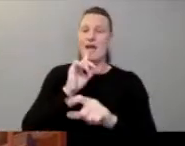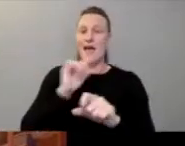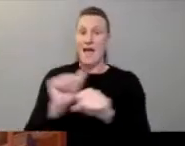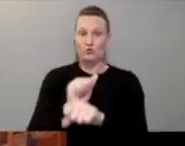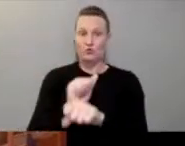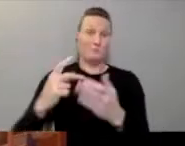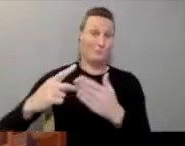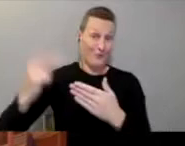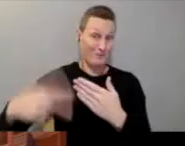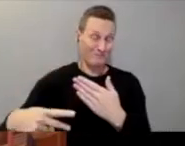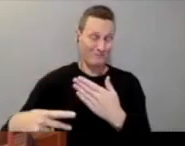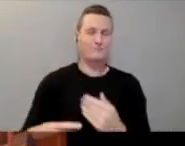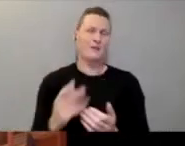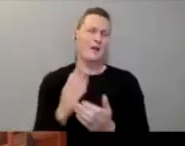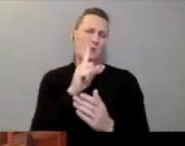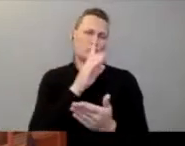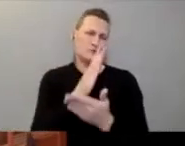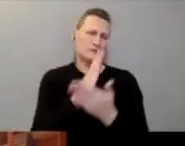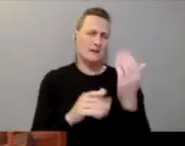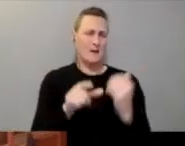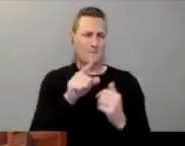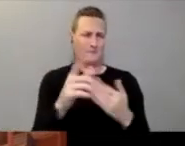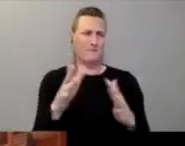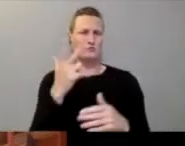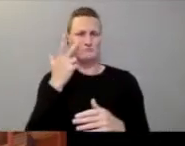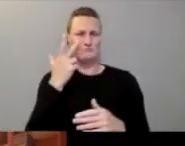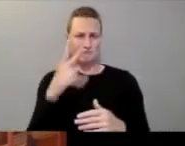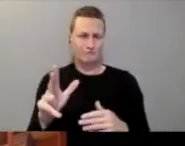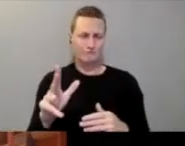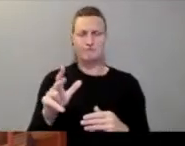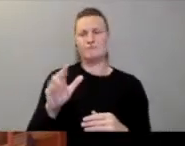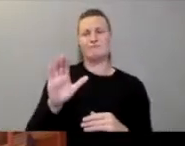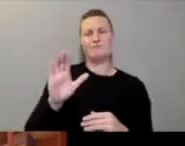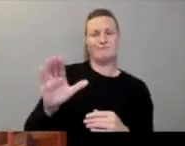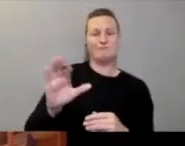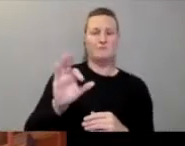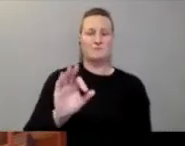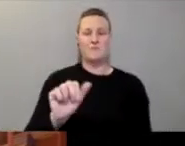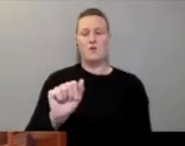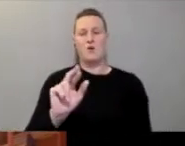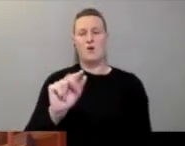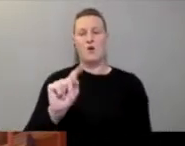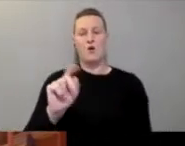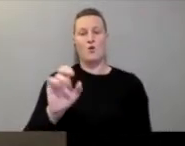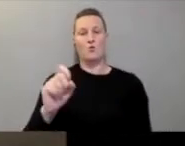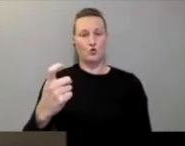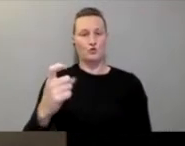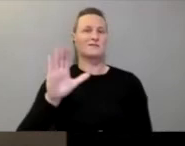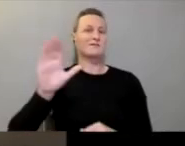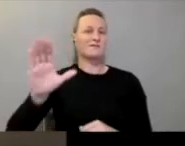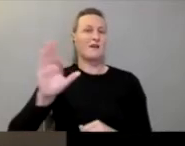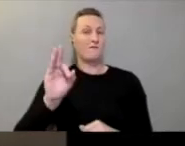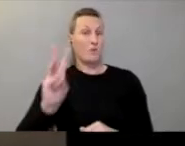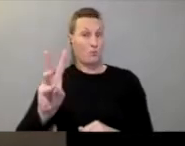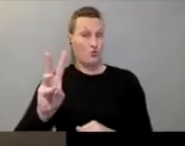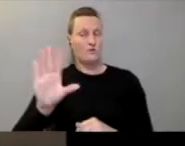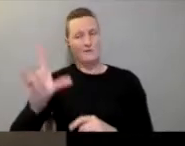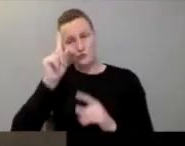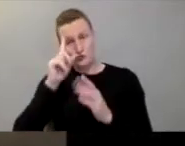at the ArtworxTO framework document at this point and already knew that, but we can go into that. Can I get the next slide, please?